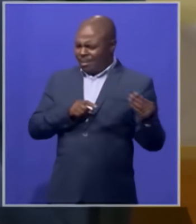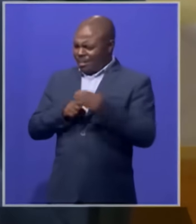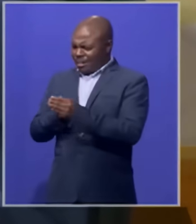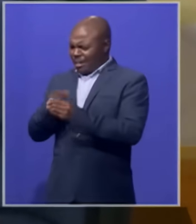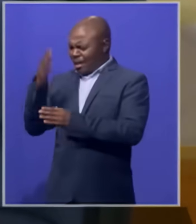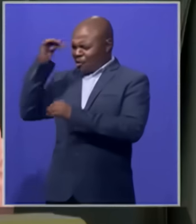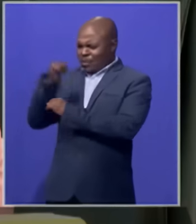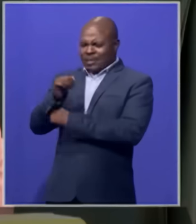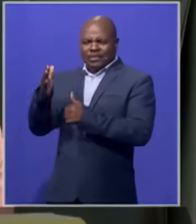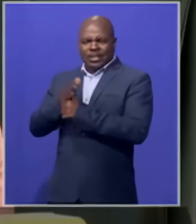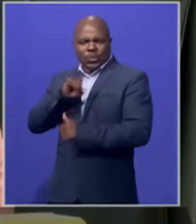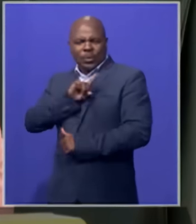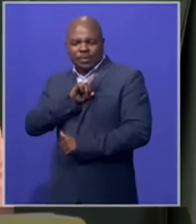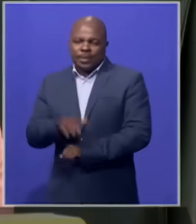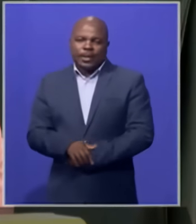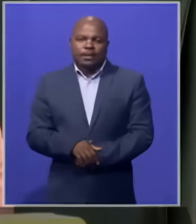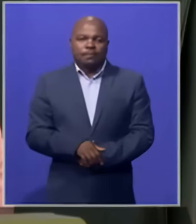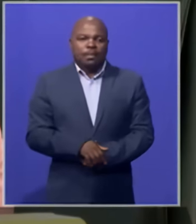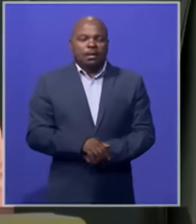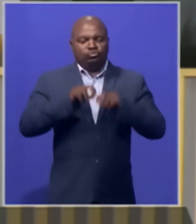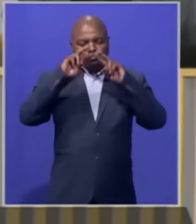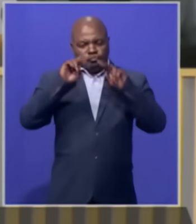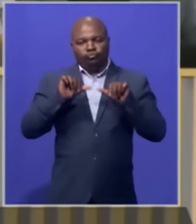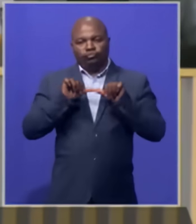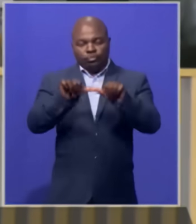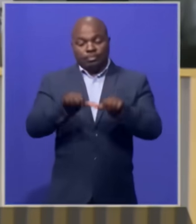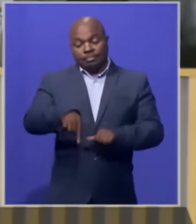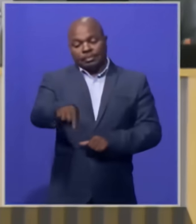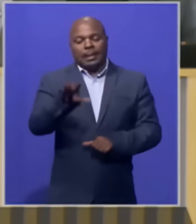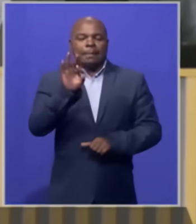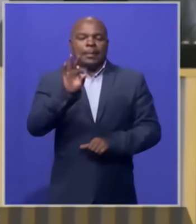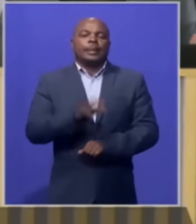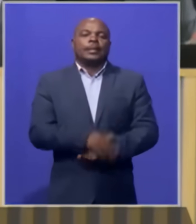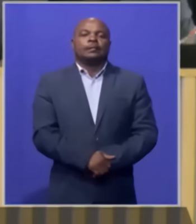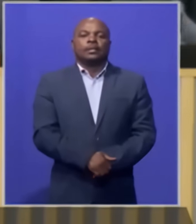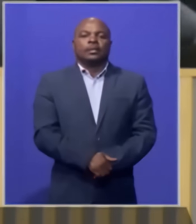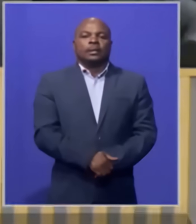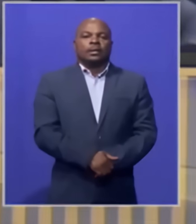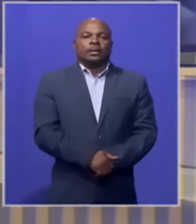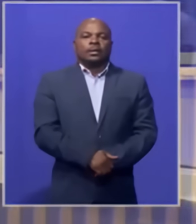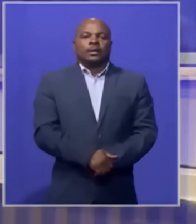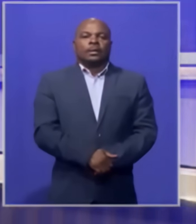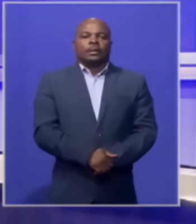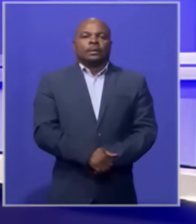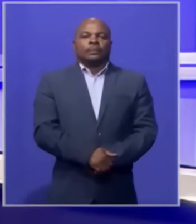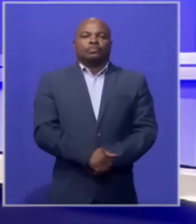to head office? Ditšhietšo di tšwela pele ka mošupologo.